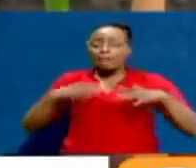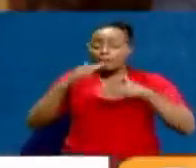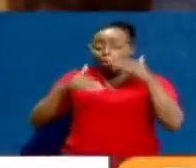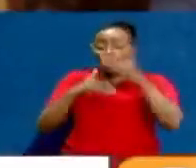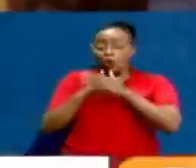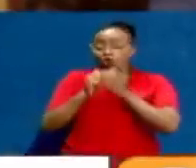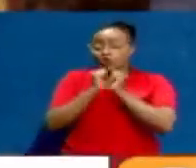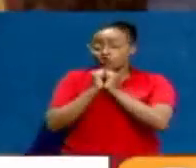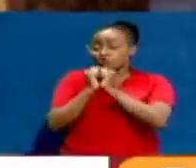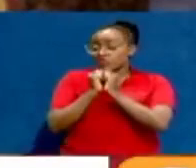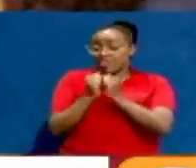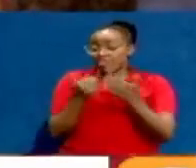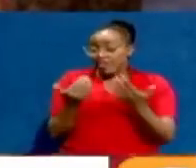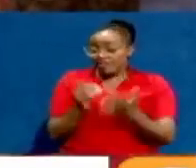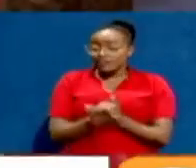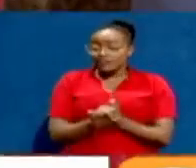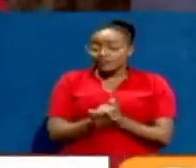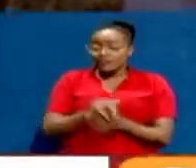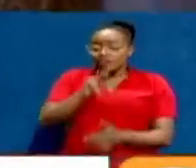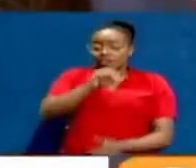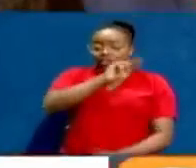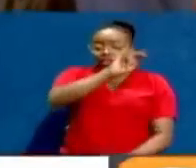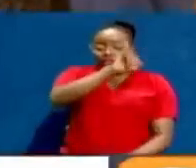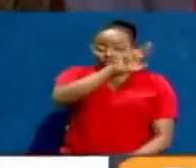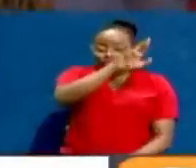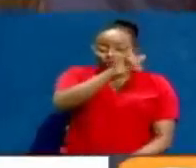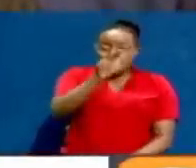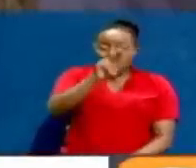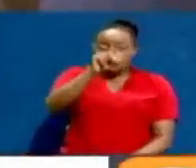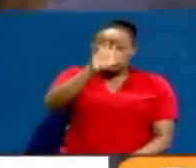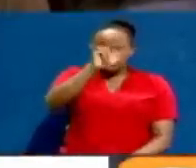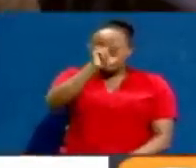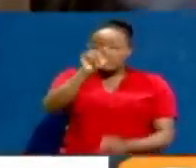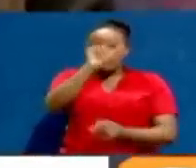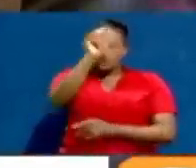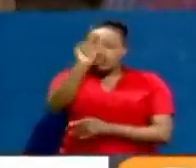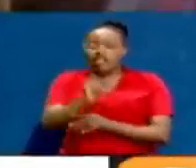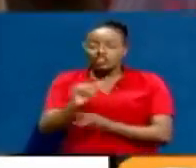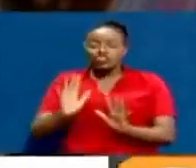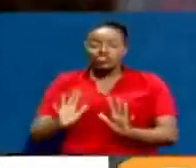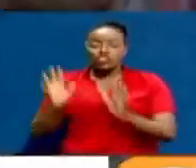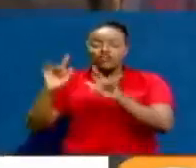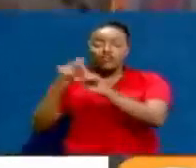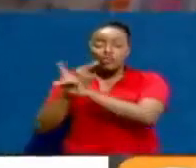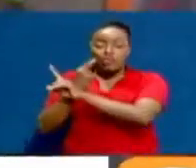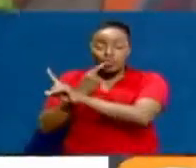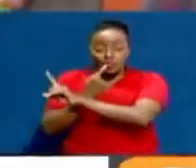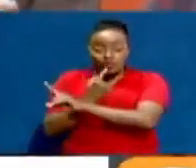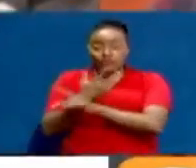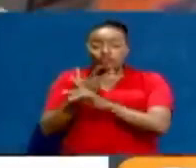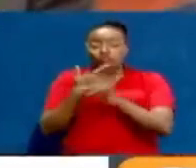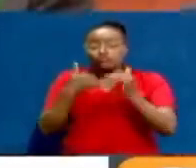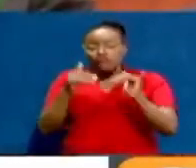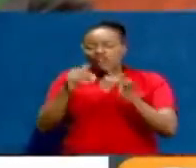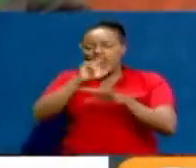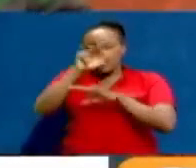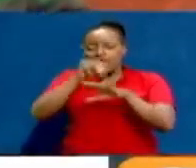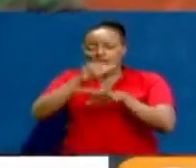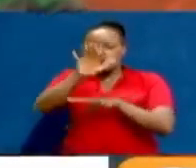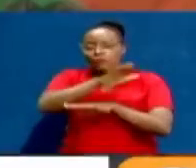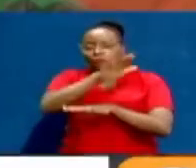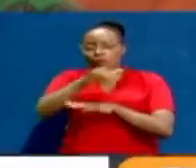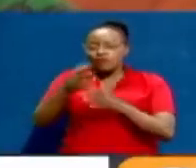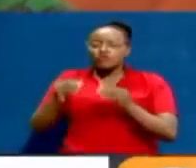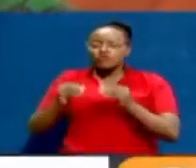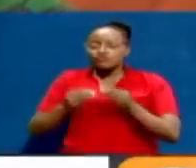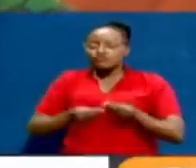mama moja. The Njuri Njeke endorsement, forming part of a series of regional ceremonies to propel the National Assembly Speaker to the